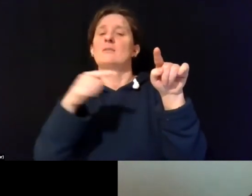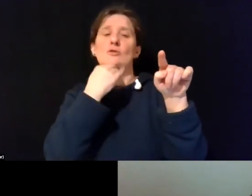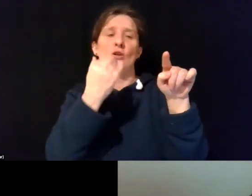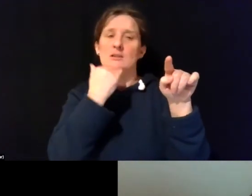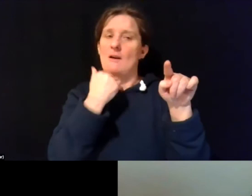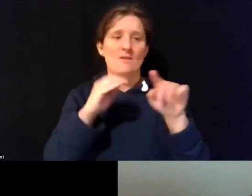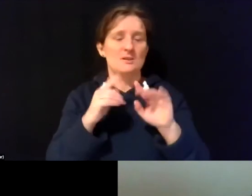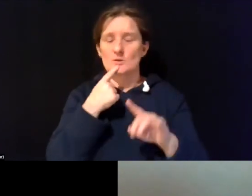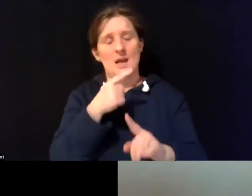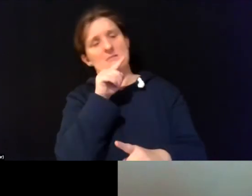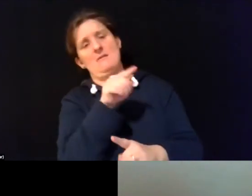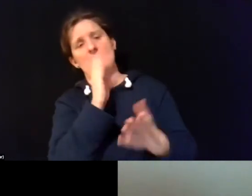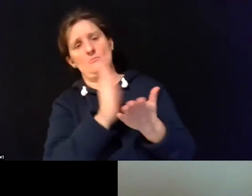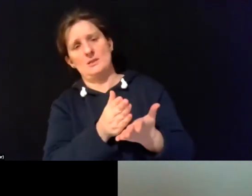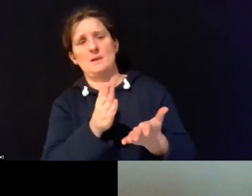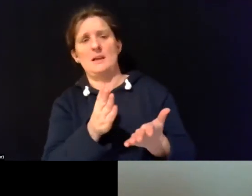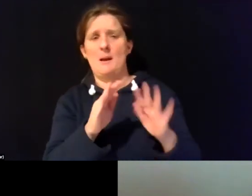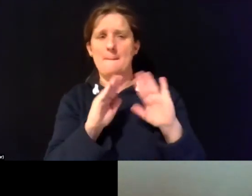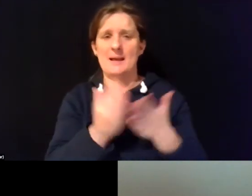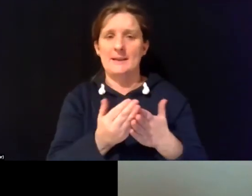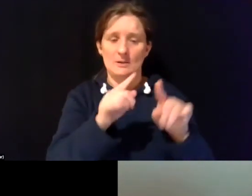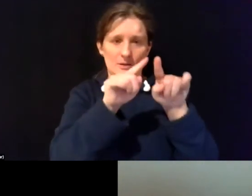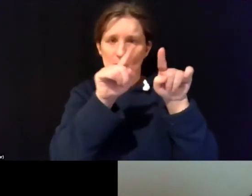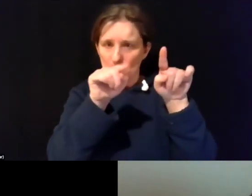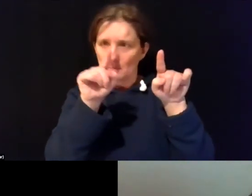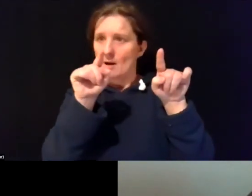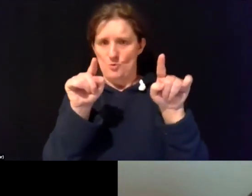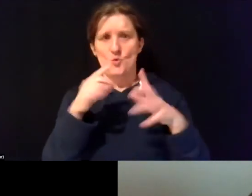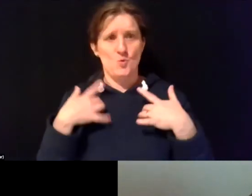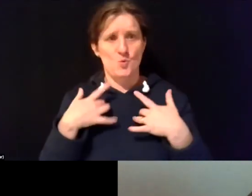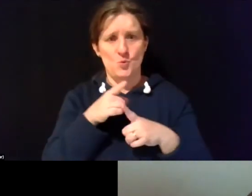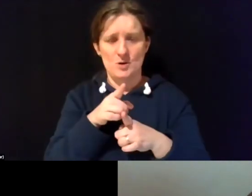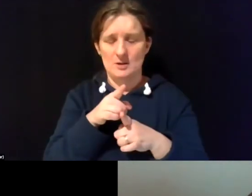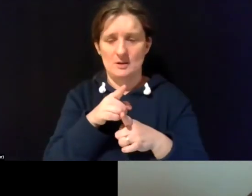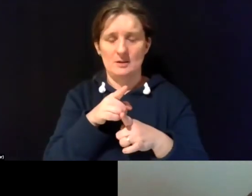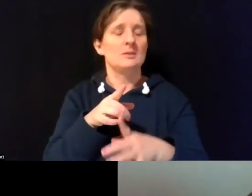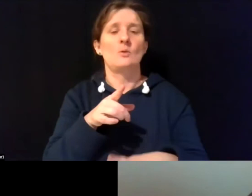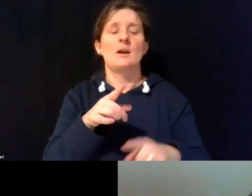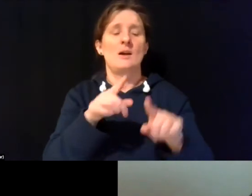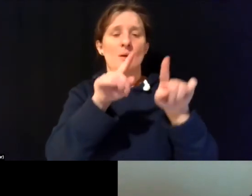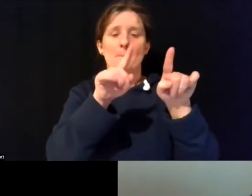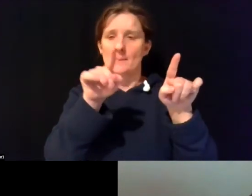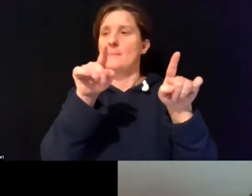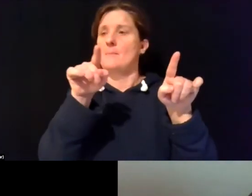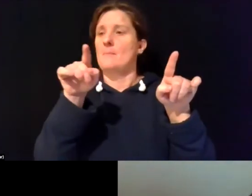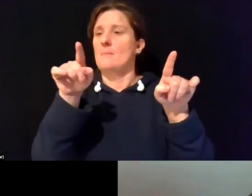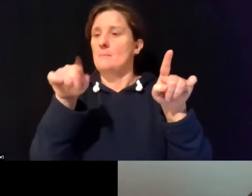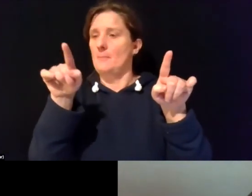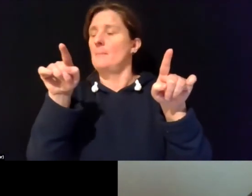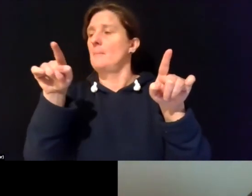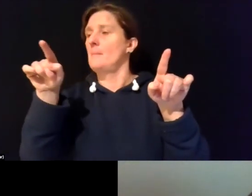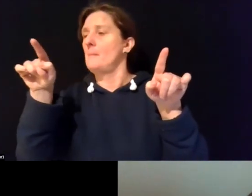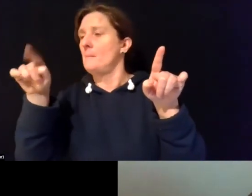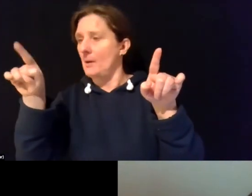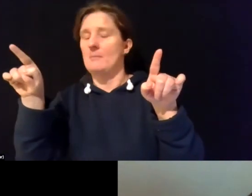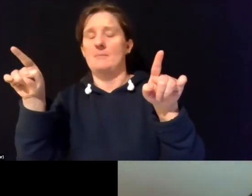planet, even though sometimes we see one and we're excited. So if you see something that repeats many times, then it gives you confidence that